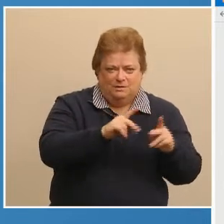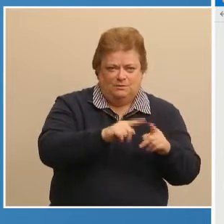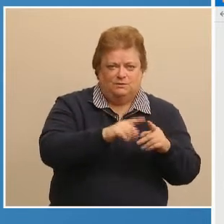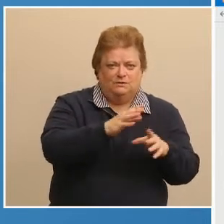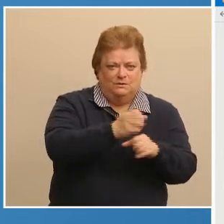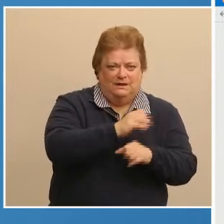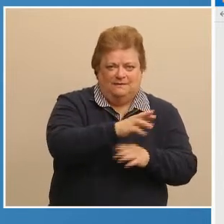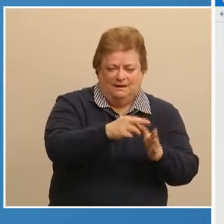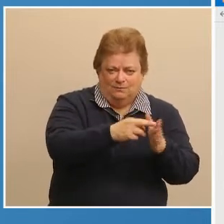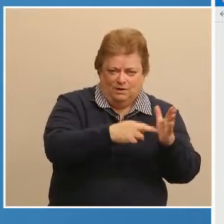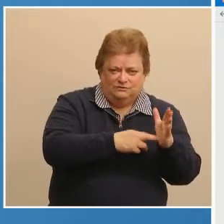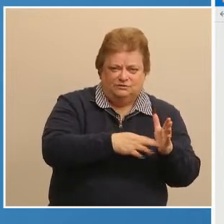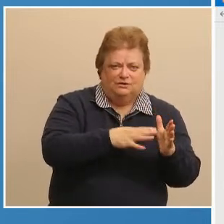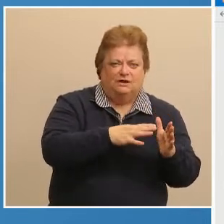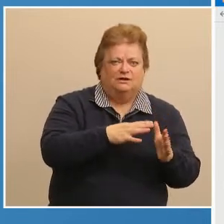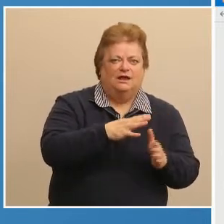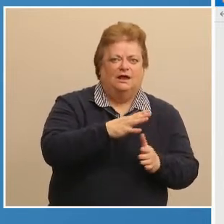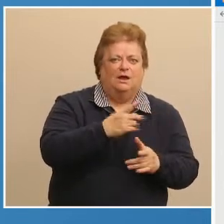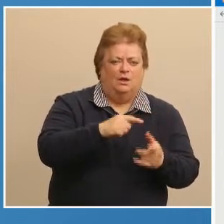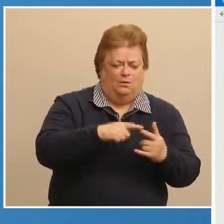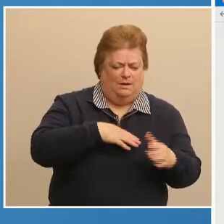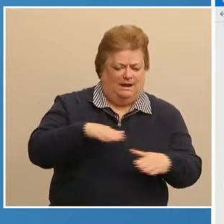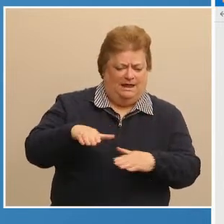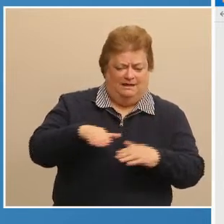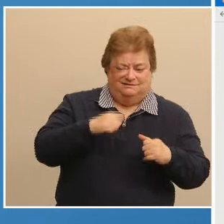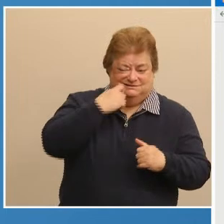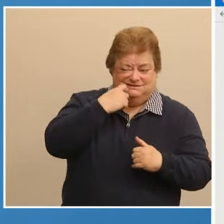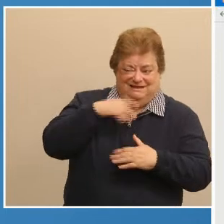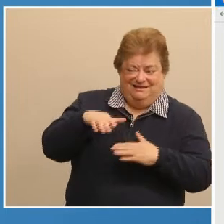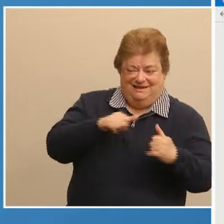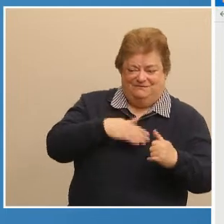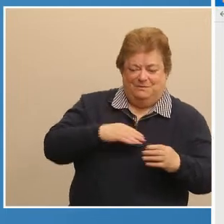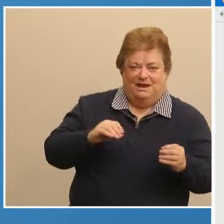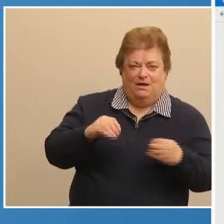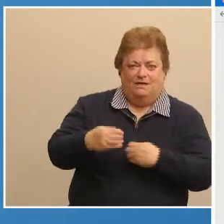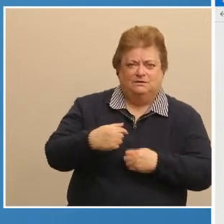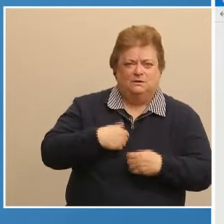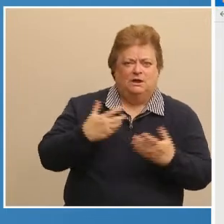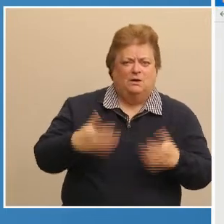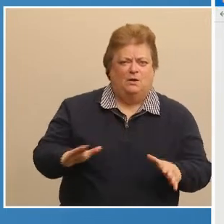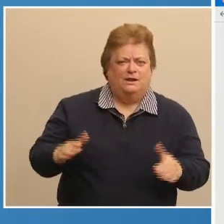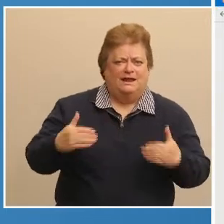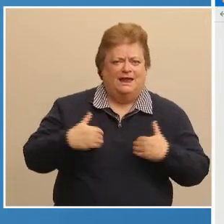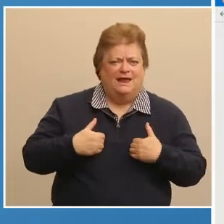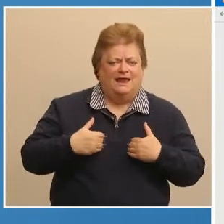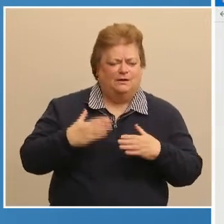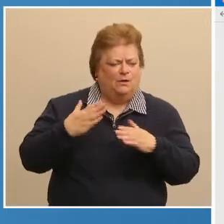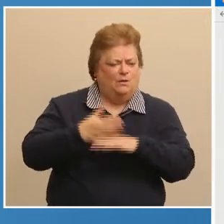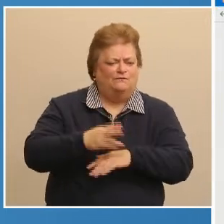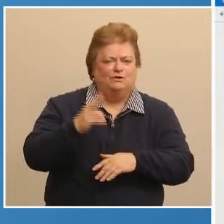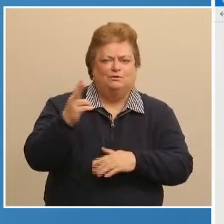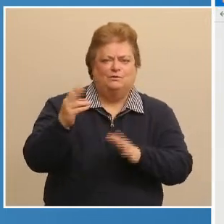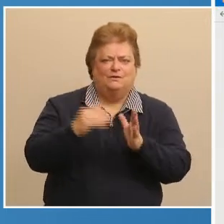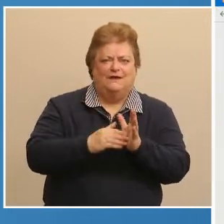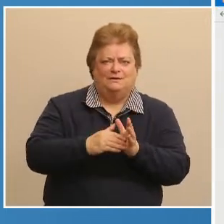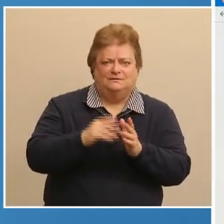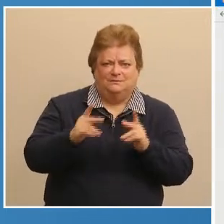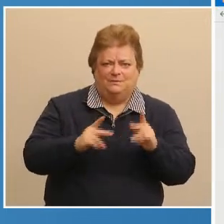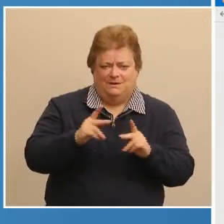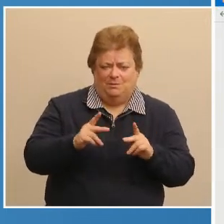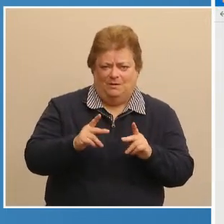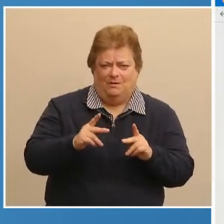them registered. When I left the office, we already have over 2,000 of